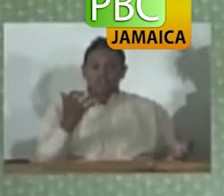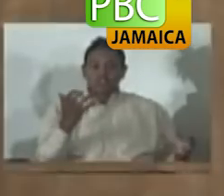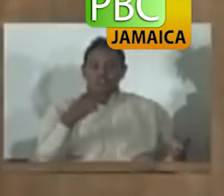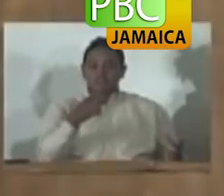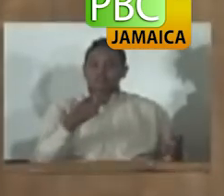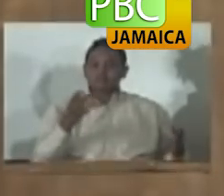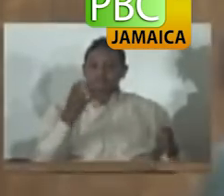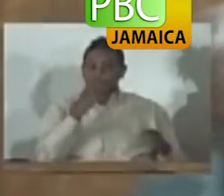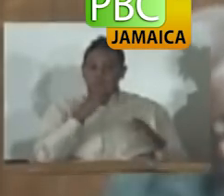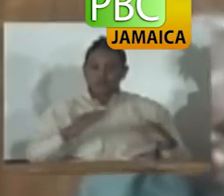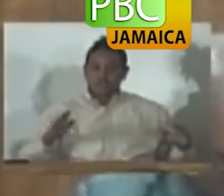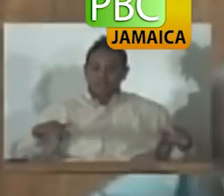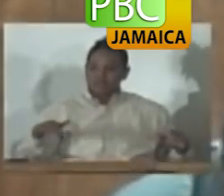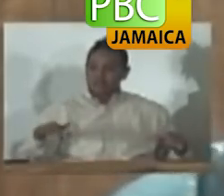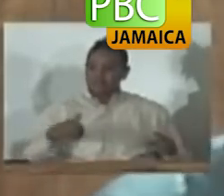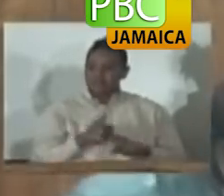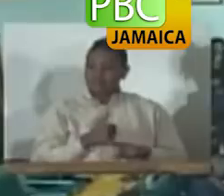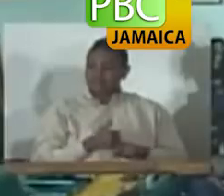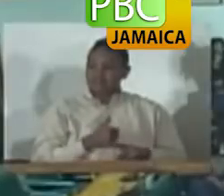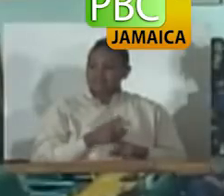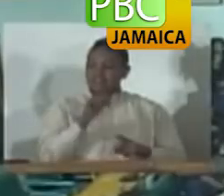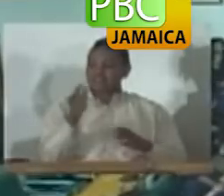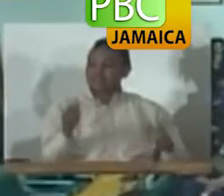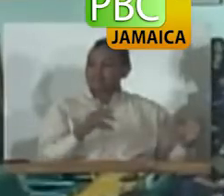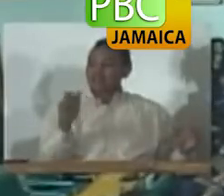without my presence. Next speaker.